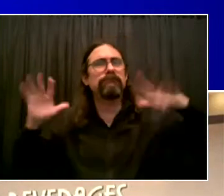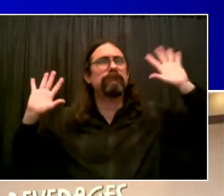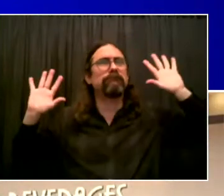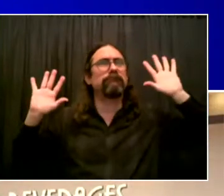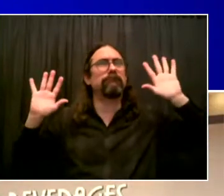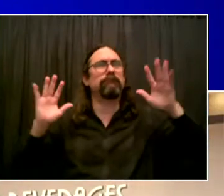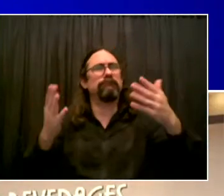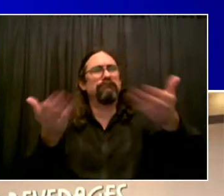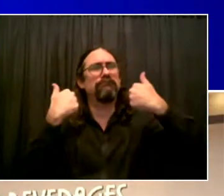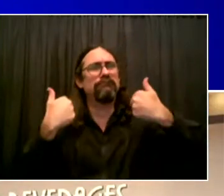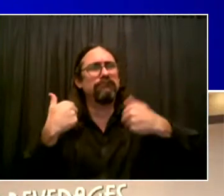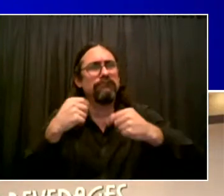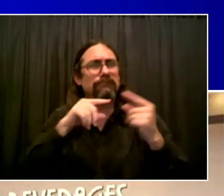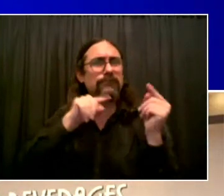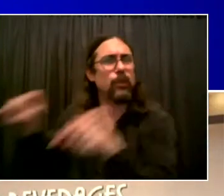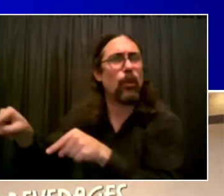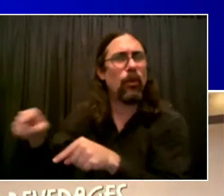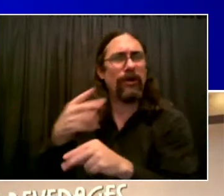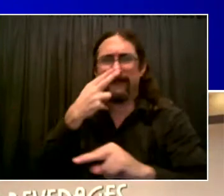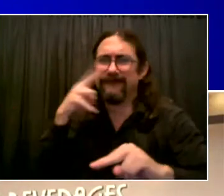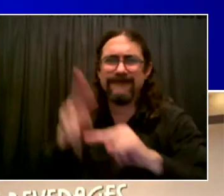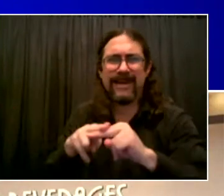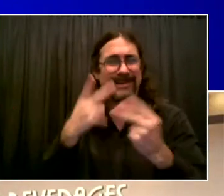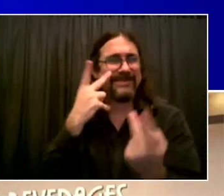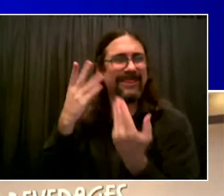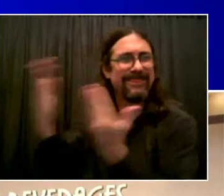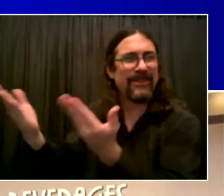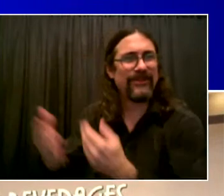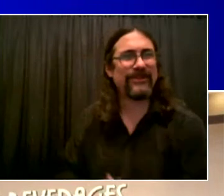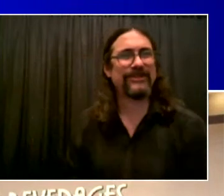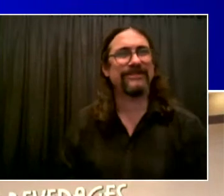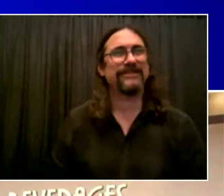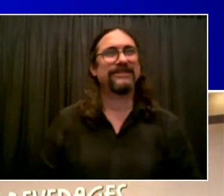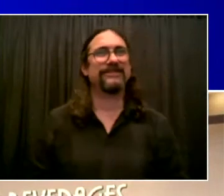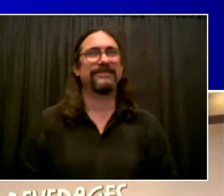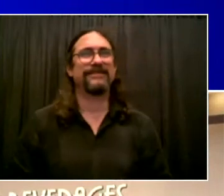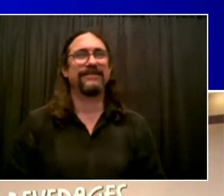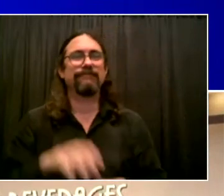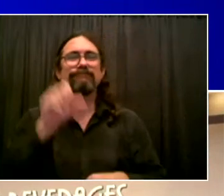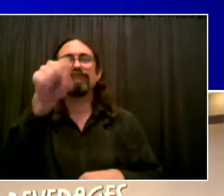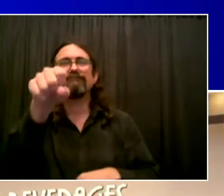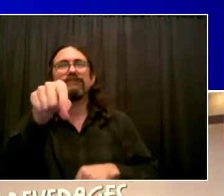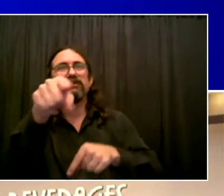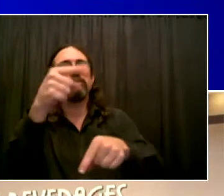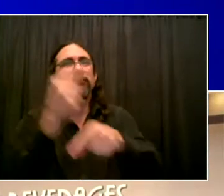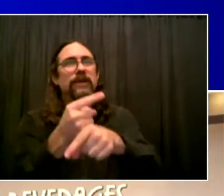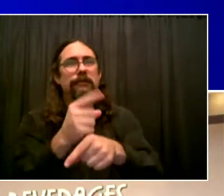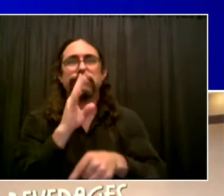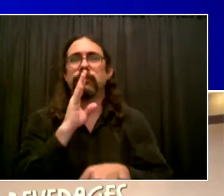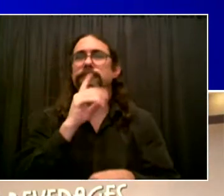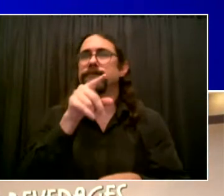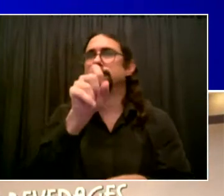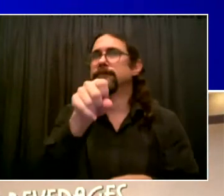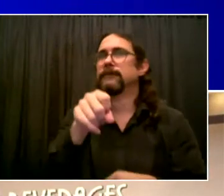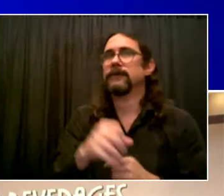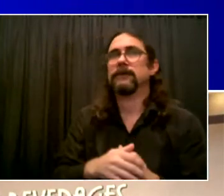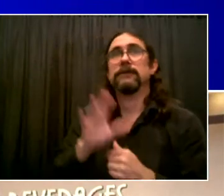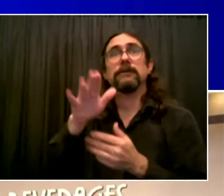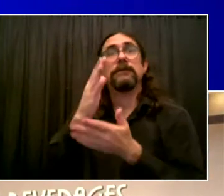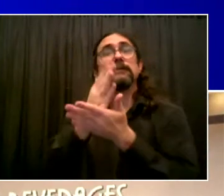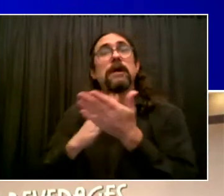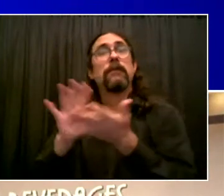You want to see some movies, you got to go to the movie theater to see them. And also, streaming is cool, but there is nothing